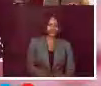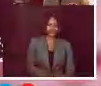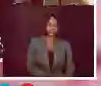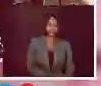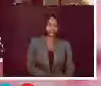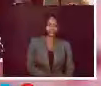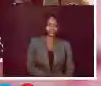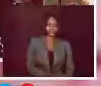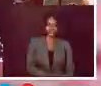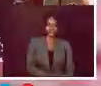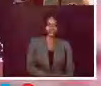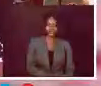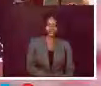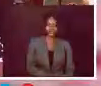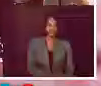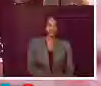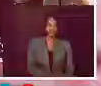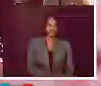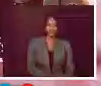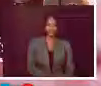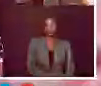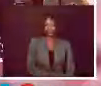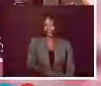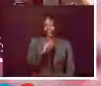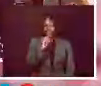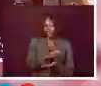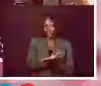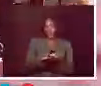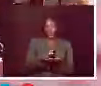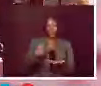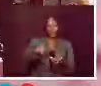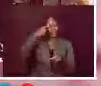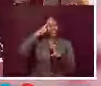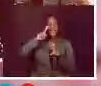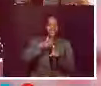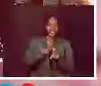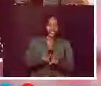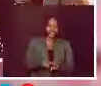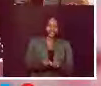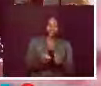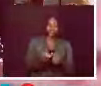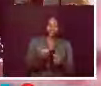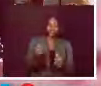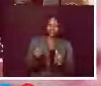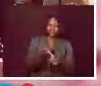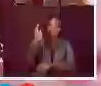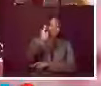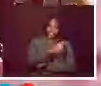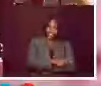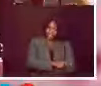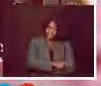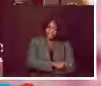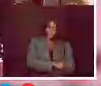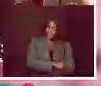You see, you guys, you are not being fair. We agreed from day one.